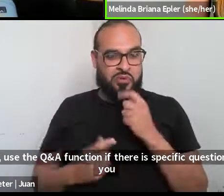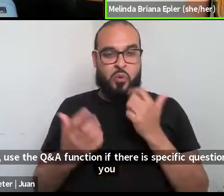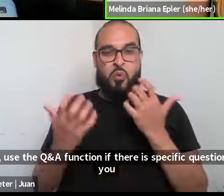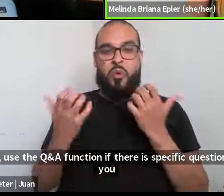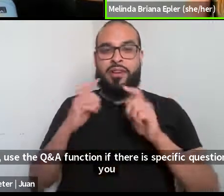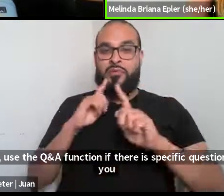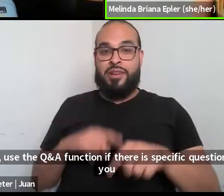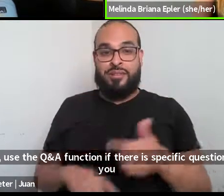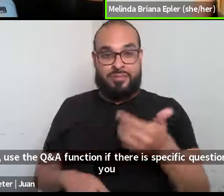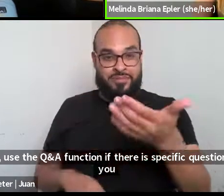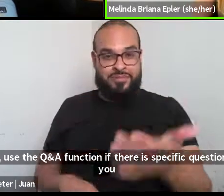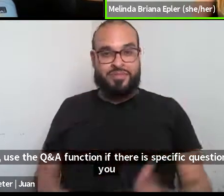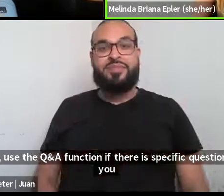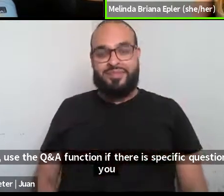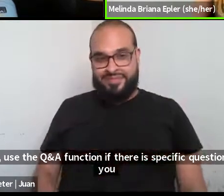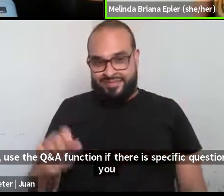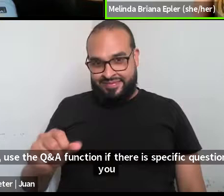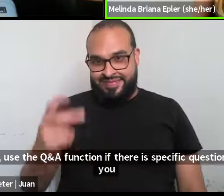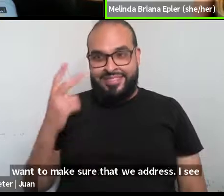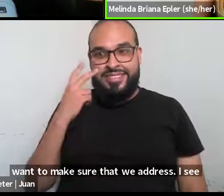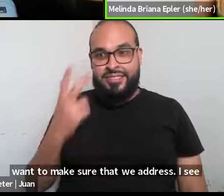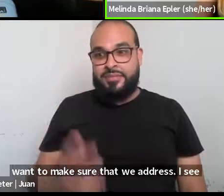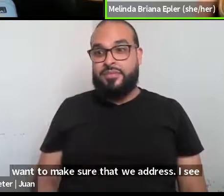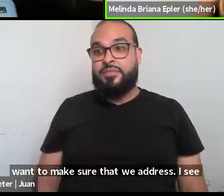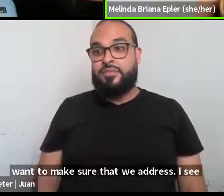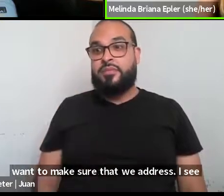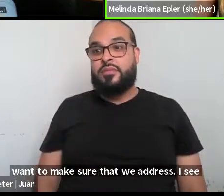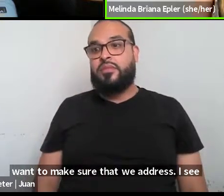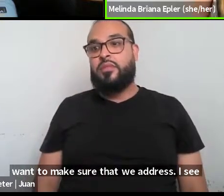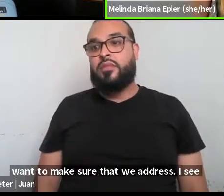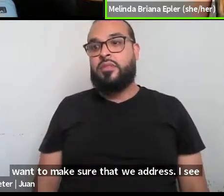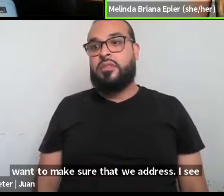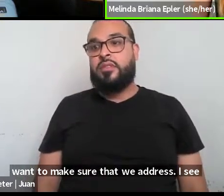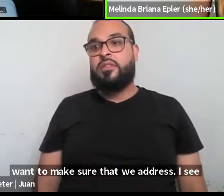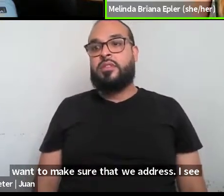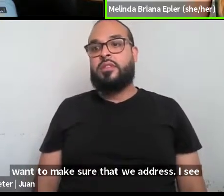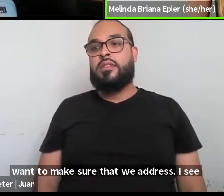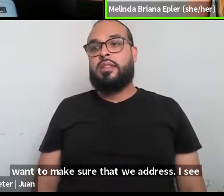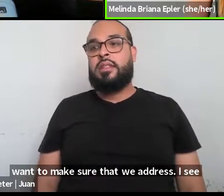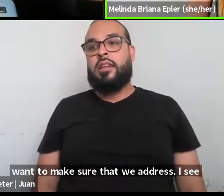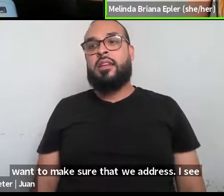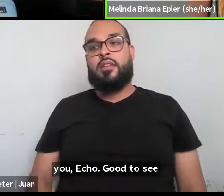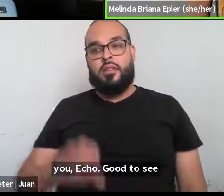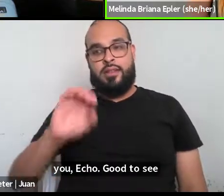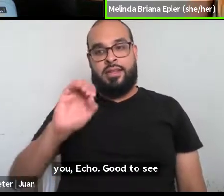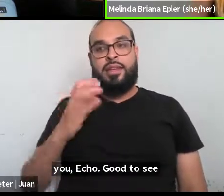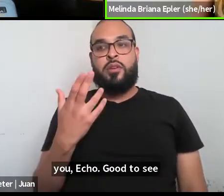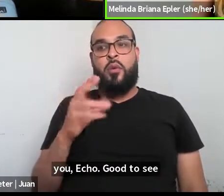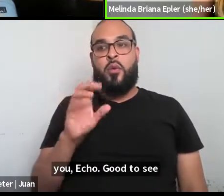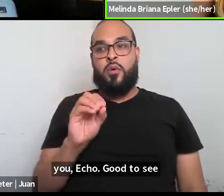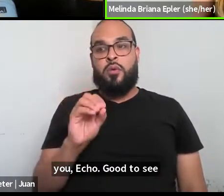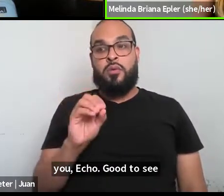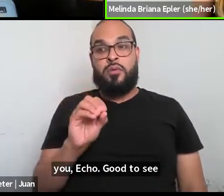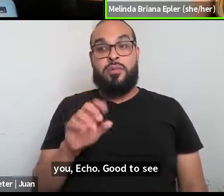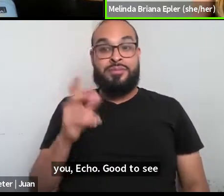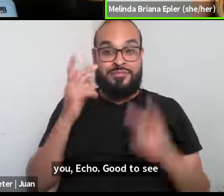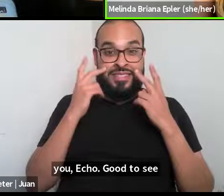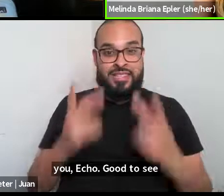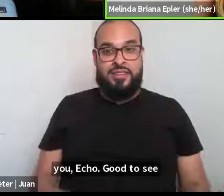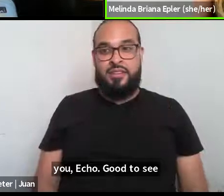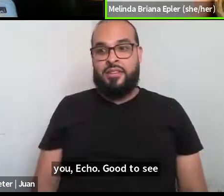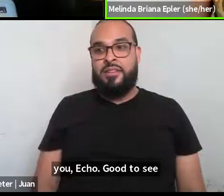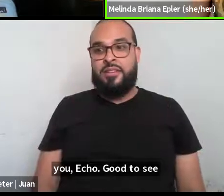you, Echo. Absolutely, of course. Good to see you. Hey, Lillian. All right, so let's jump